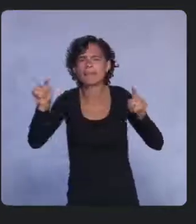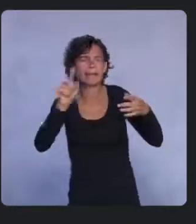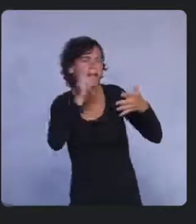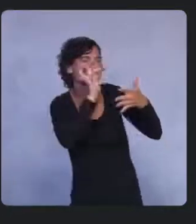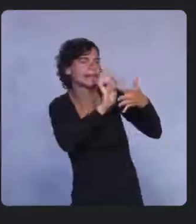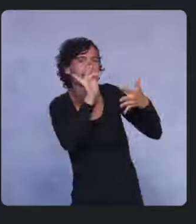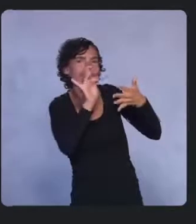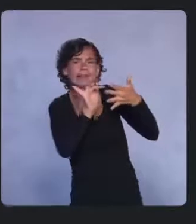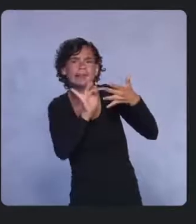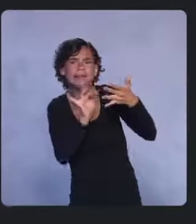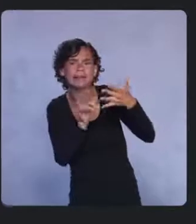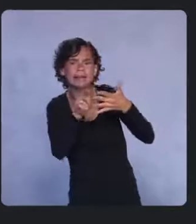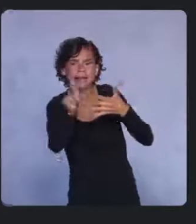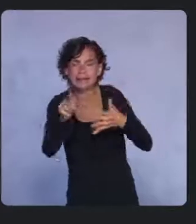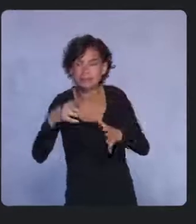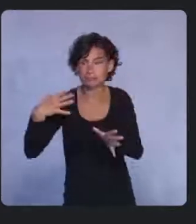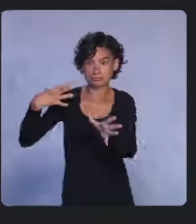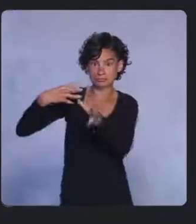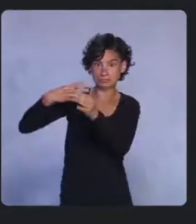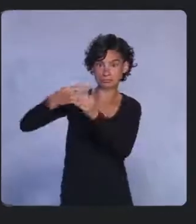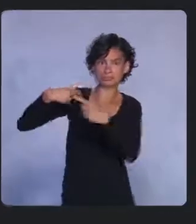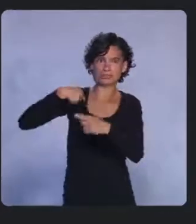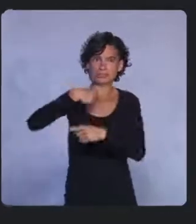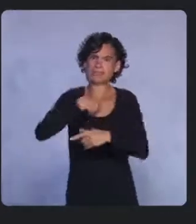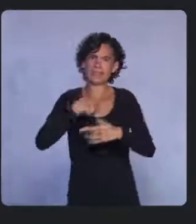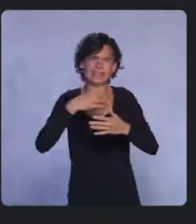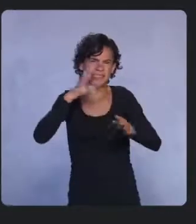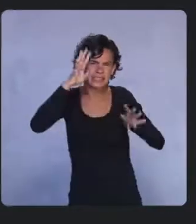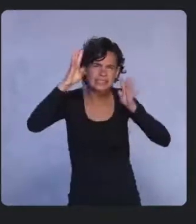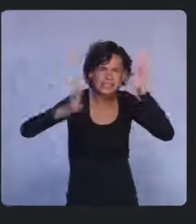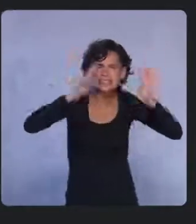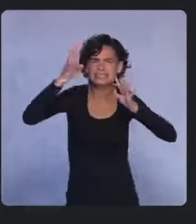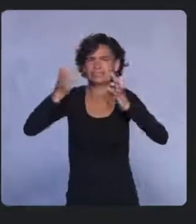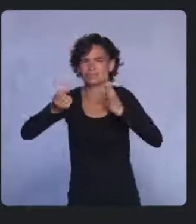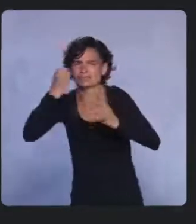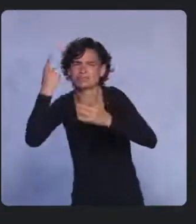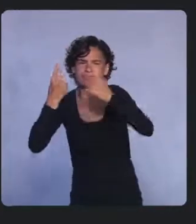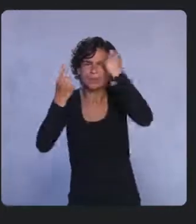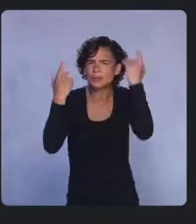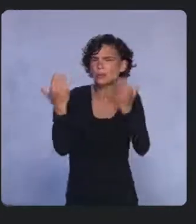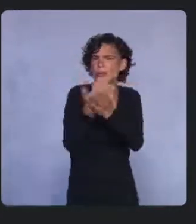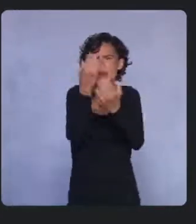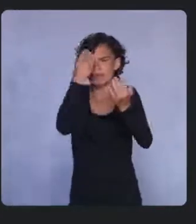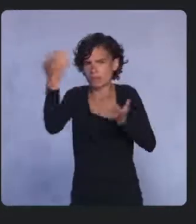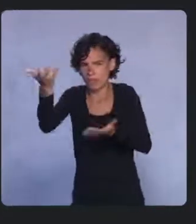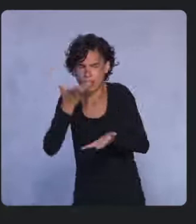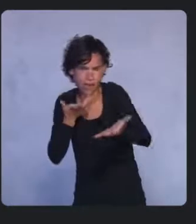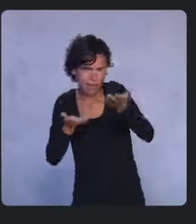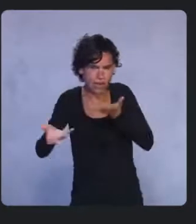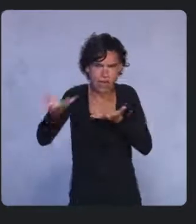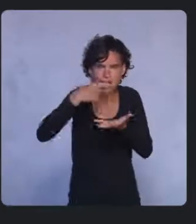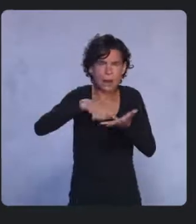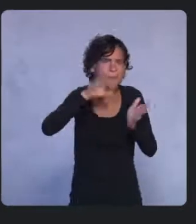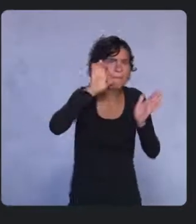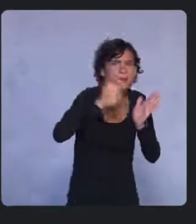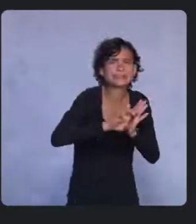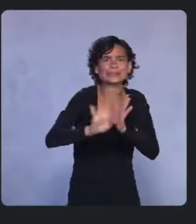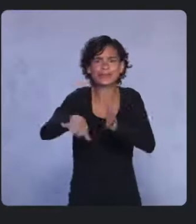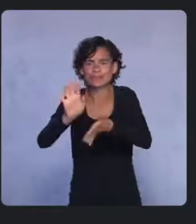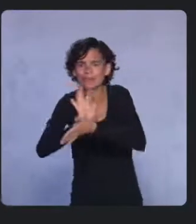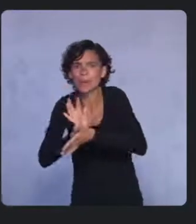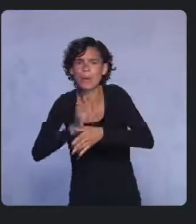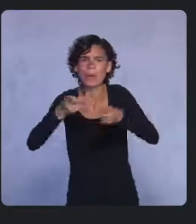we've continued to innovate to understand new forms of information like images, videos, places, and